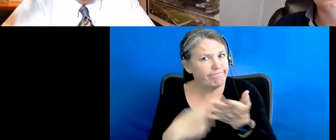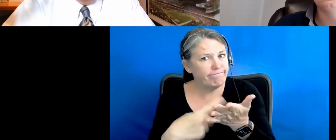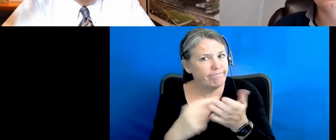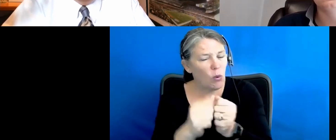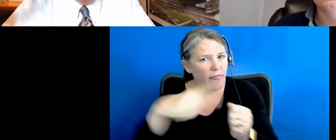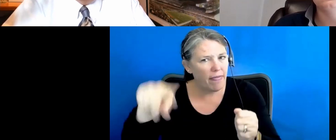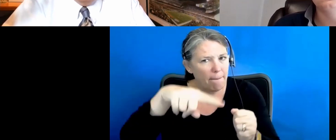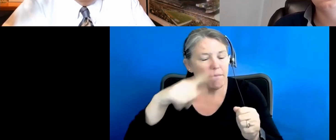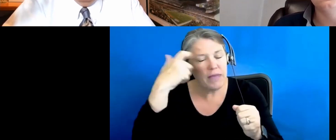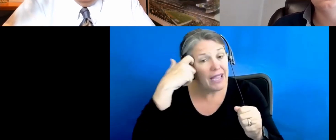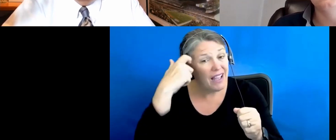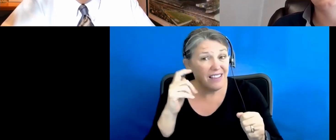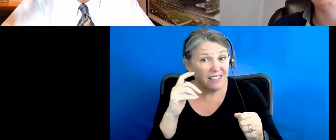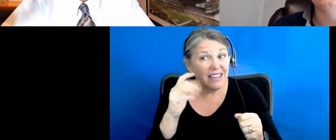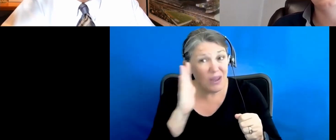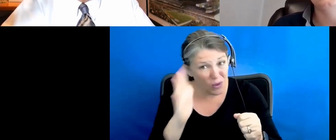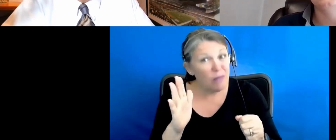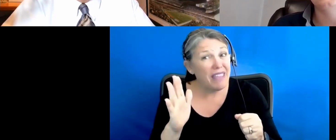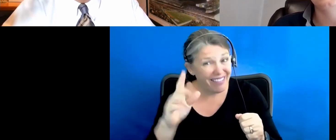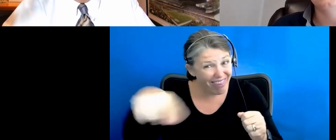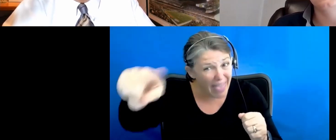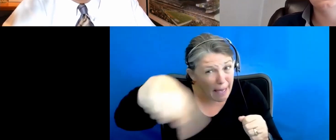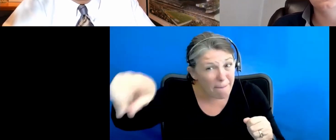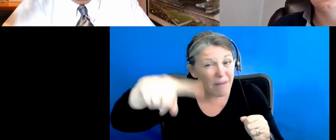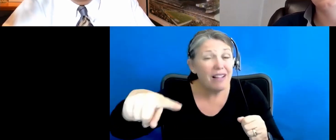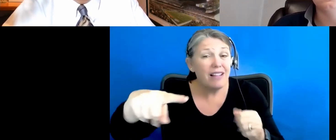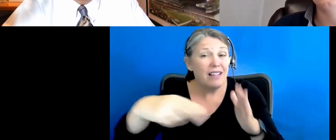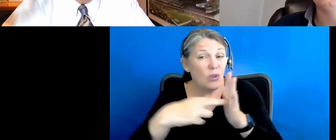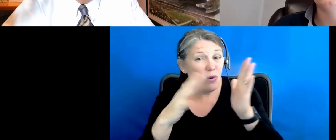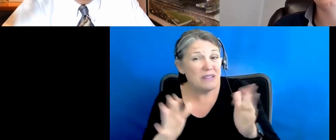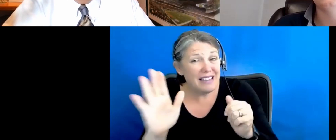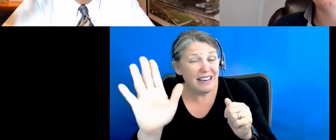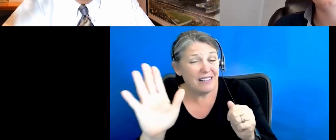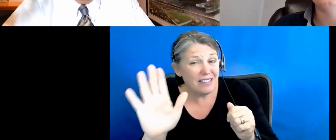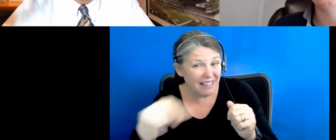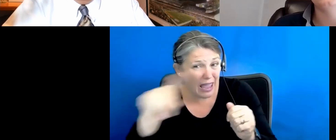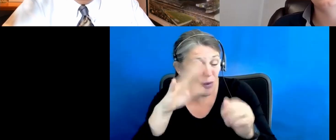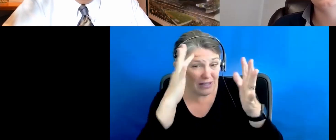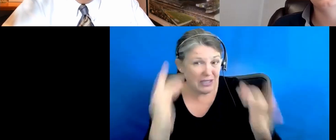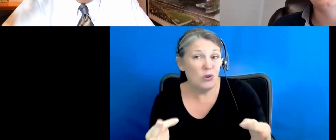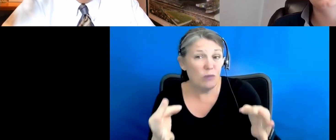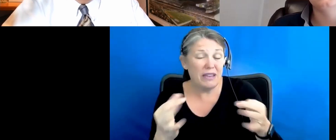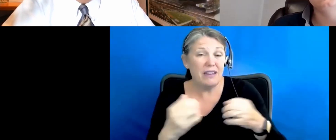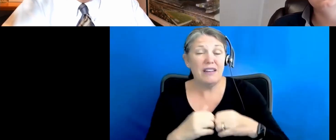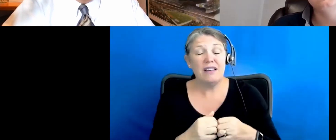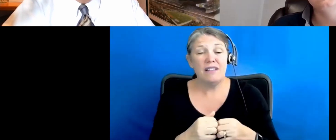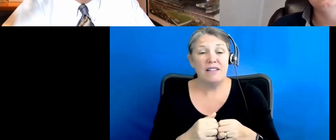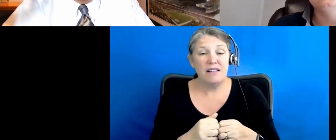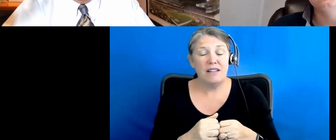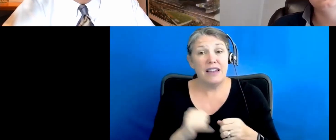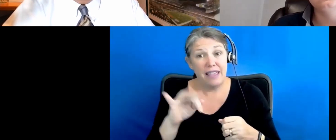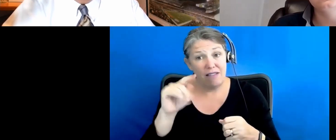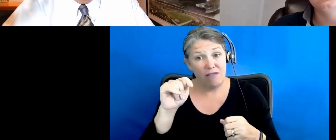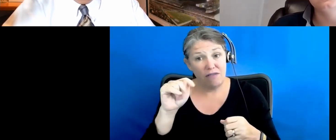because ultimately it's going to be them. Those representatives are going to determine whether or not the treaty will